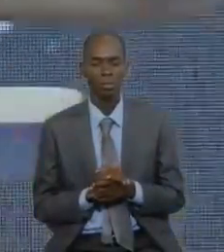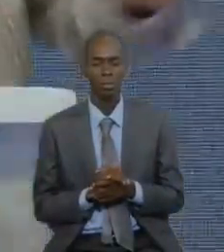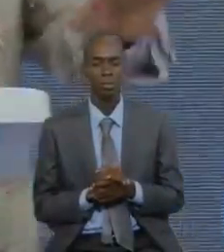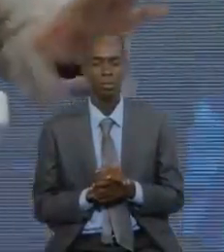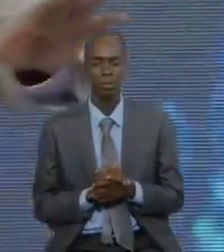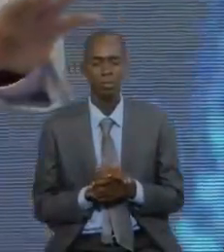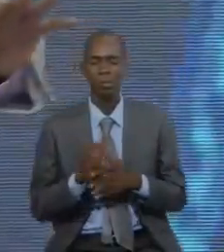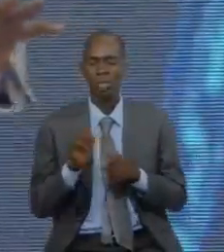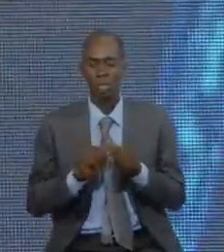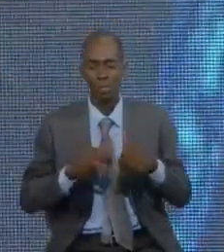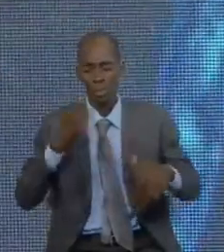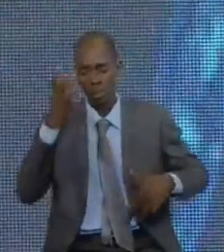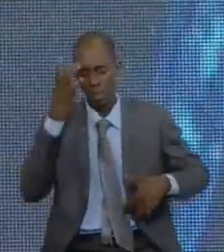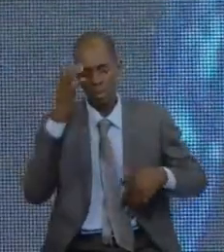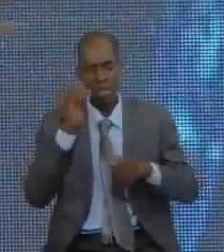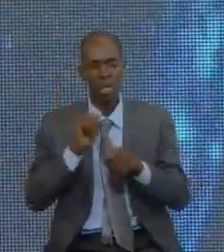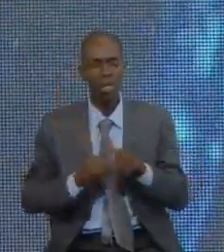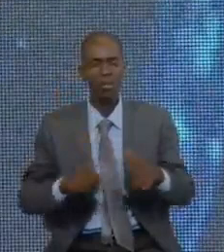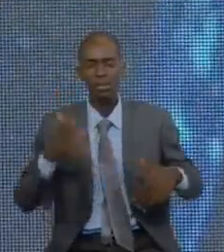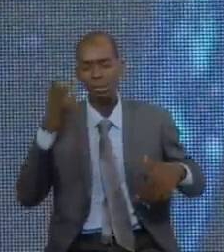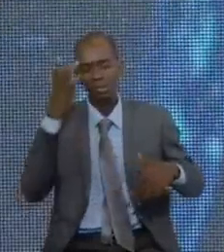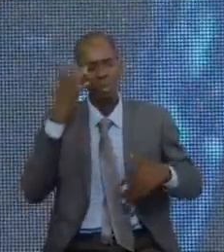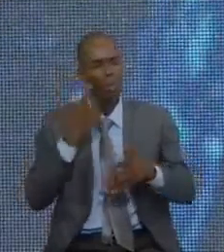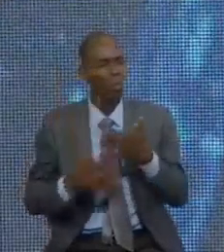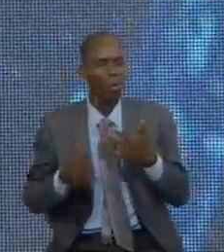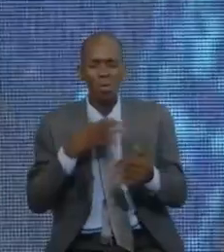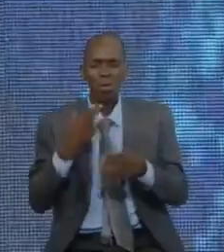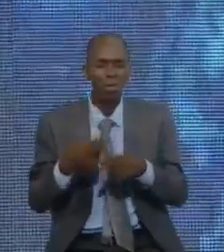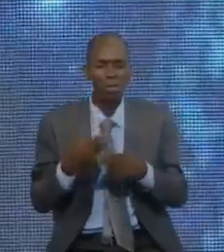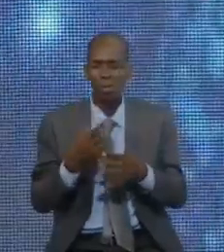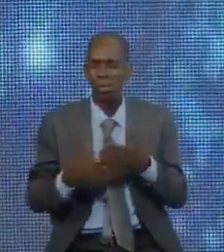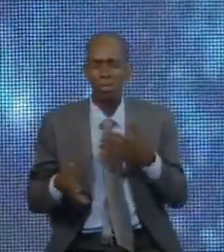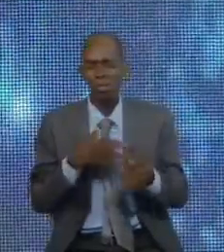Every sickness, every disease of whatever name, of whatever description,